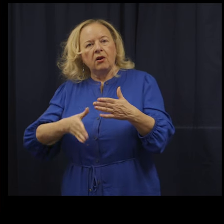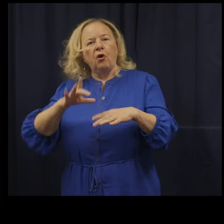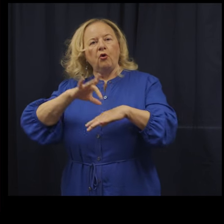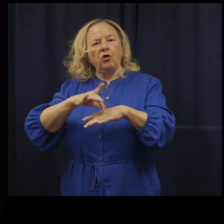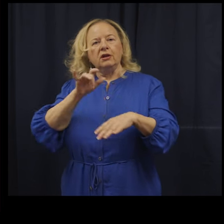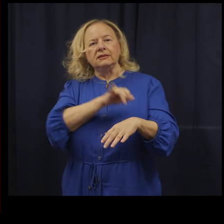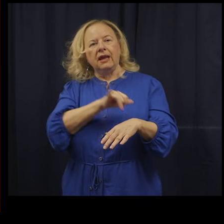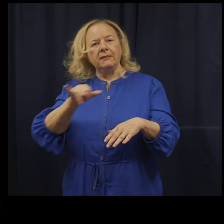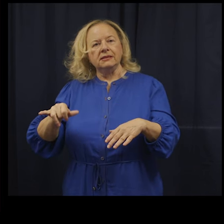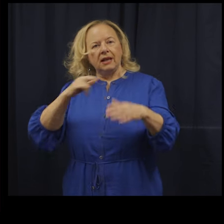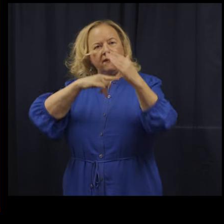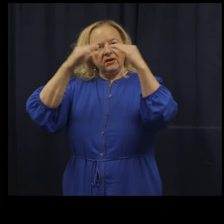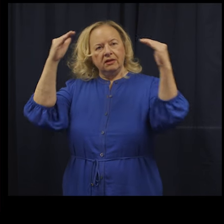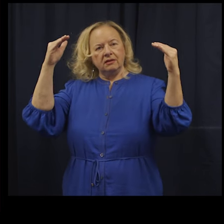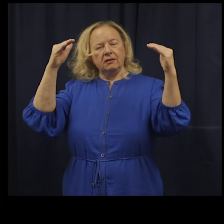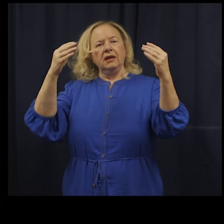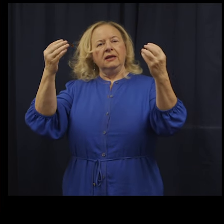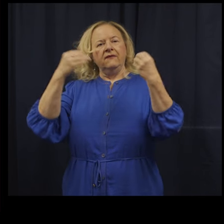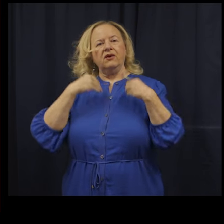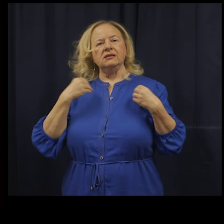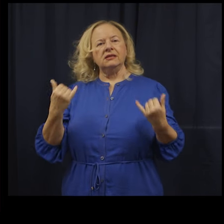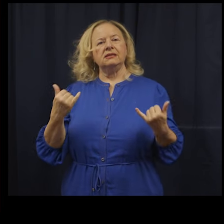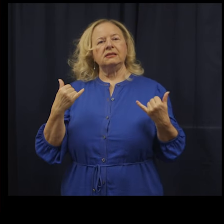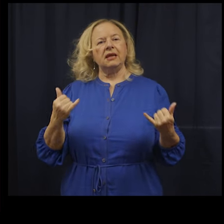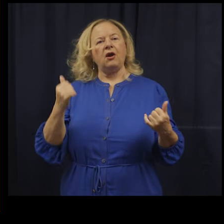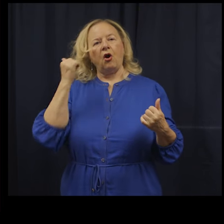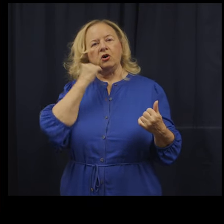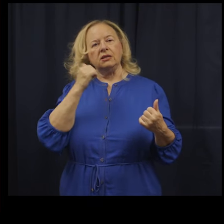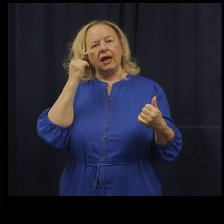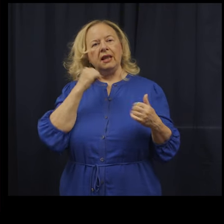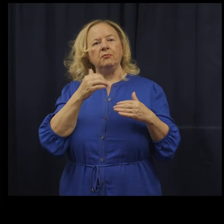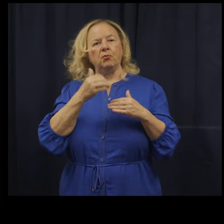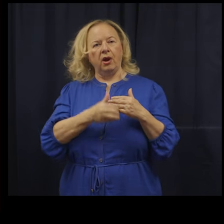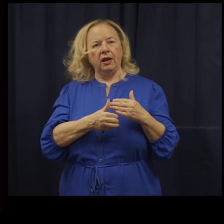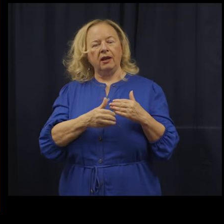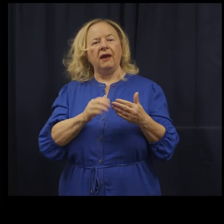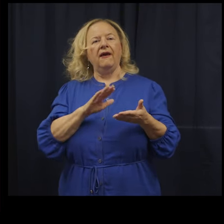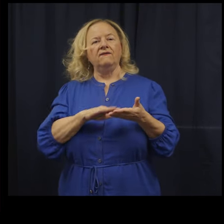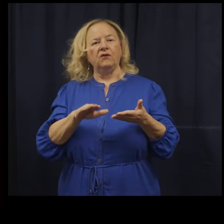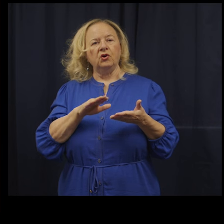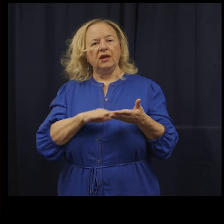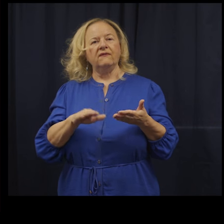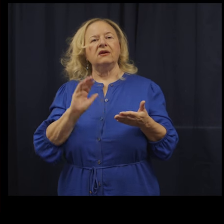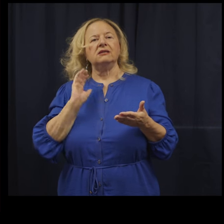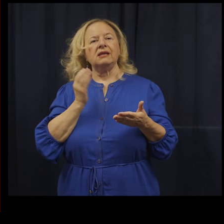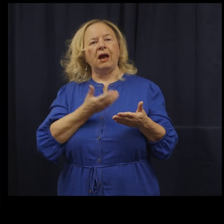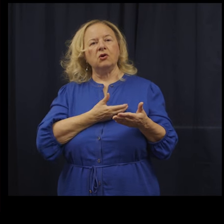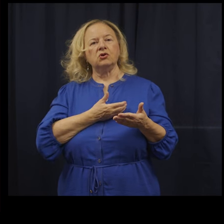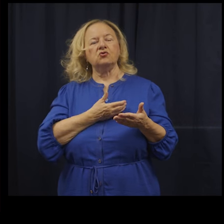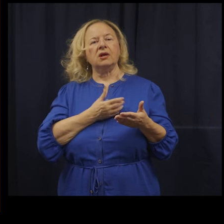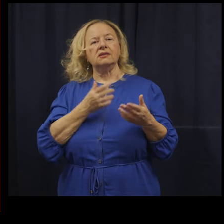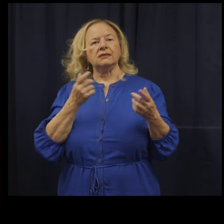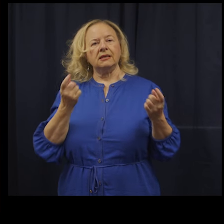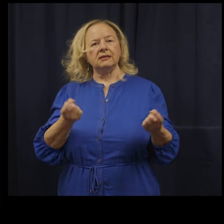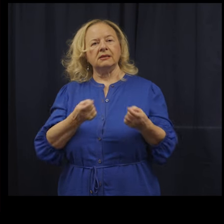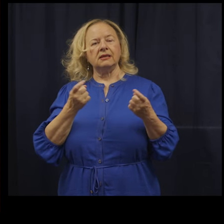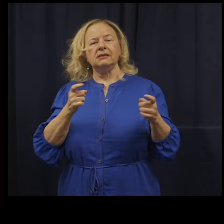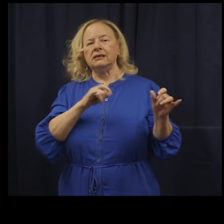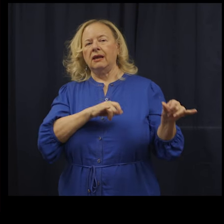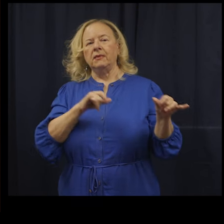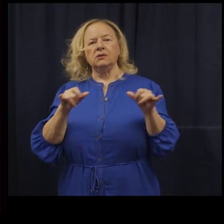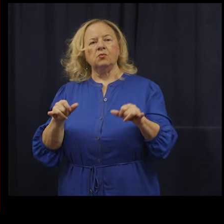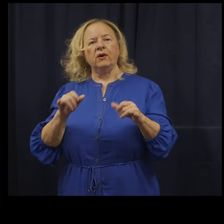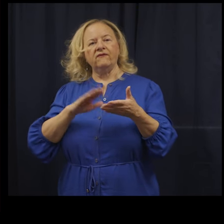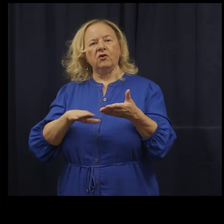earth as it is in heaven. Give us this day our daily bread, and forgive us our trespasses as